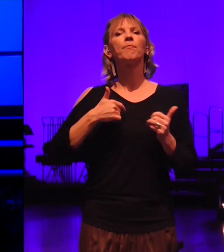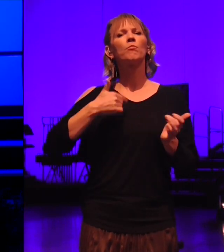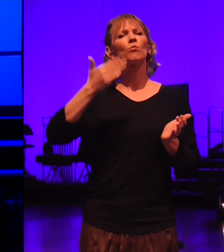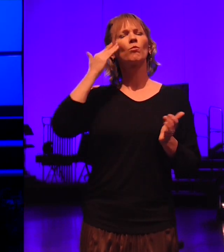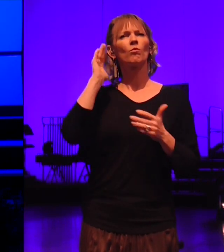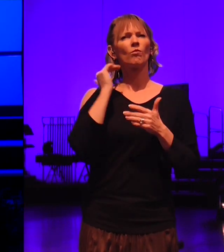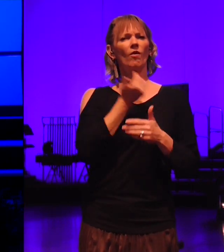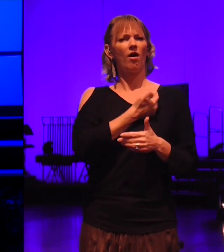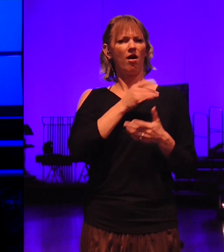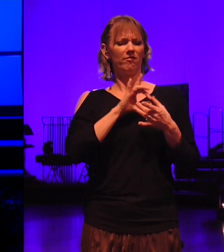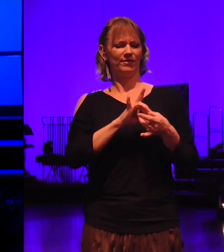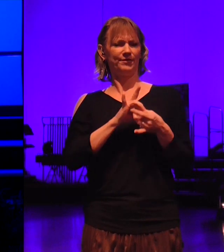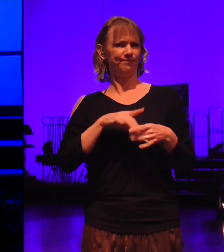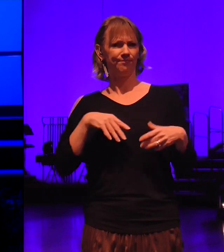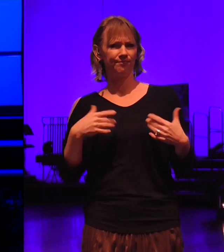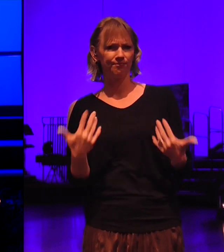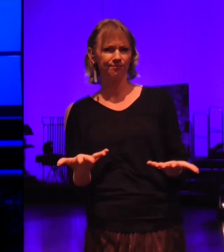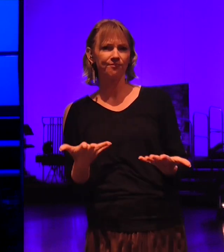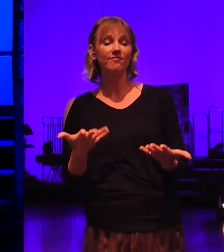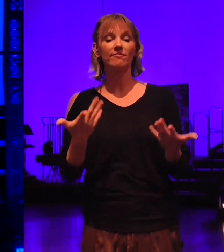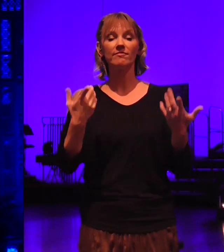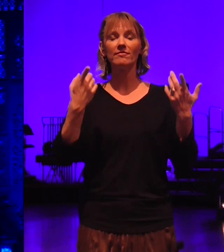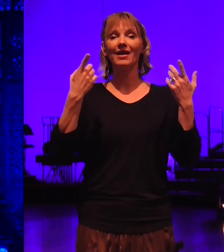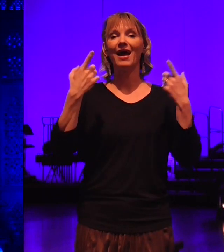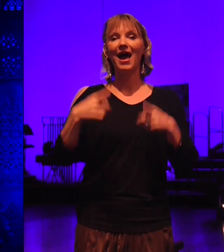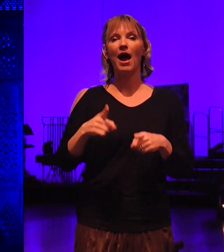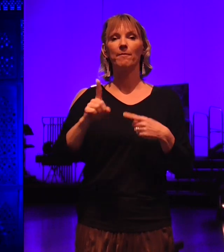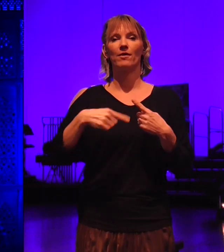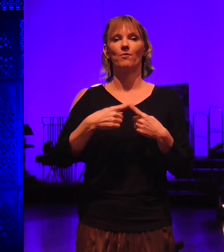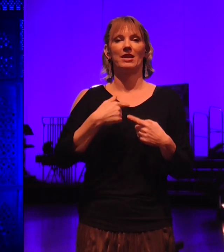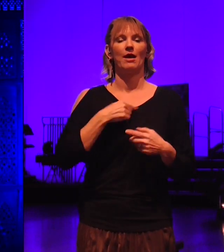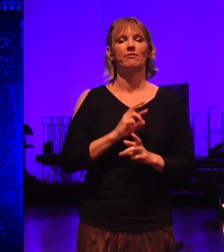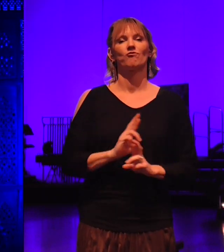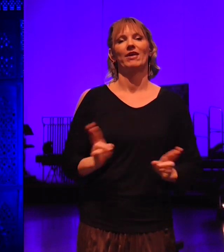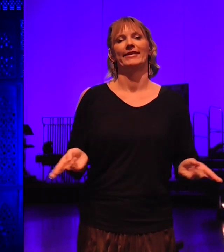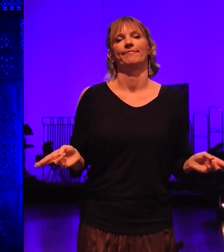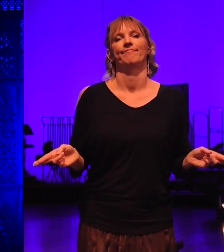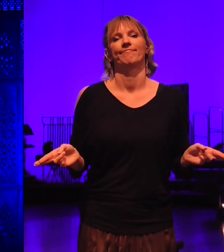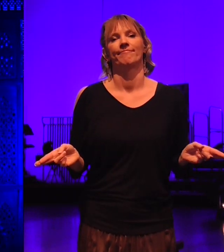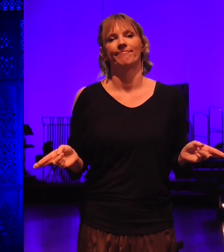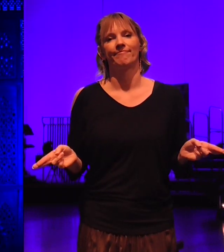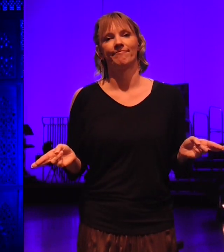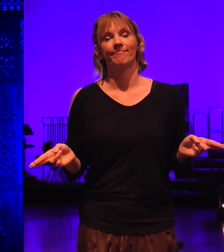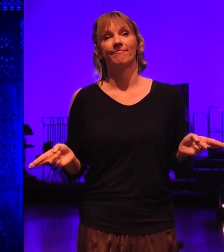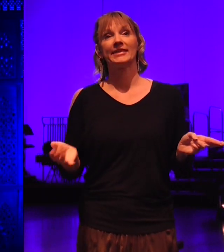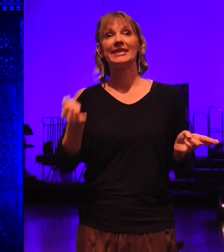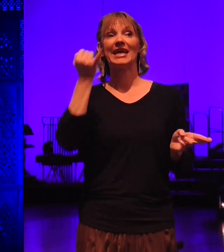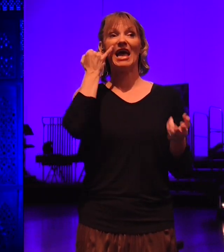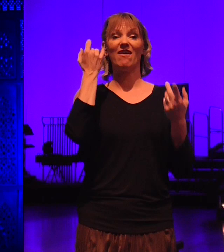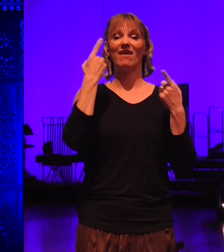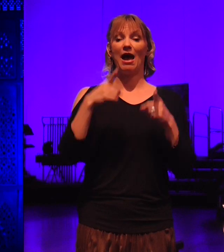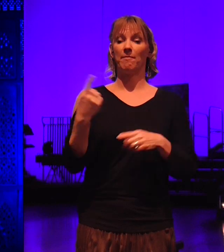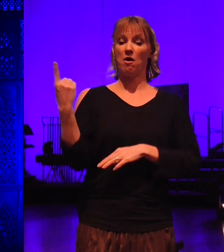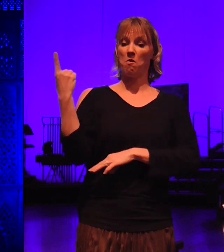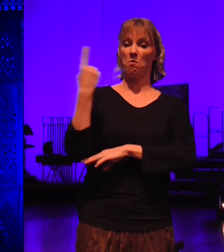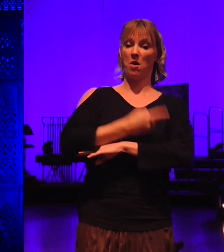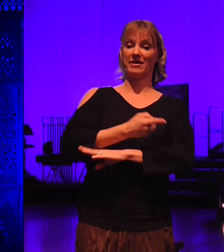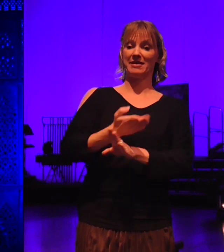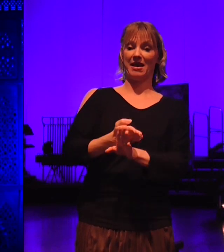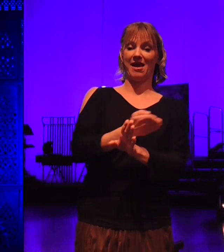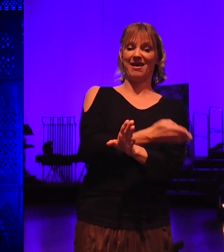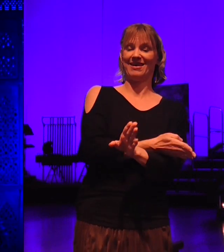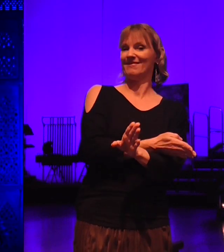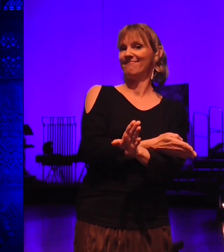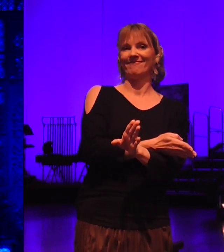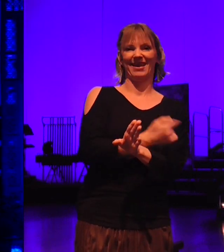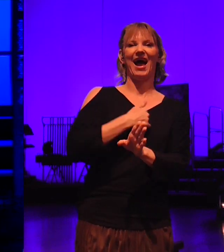is that it happened when I was ready for it. If it would have happened a day sooner, I would have messed it